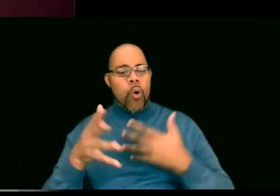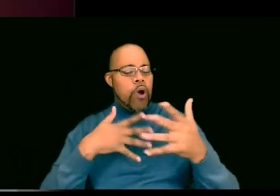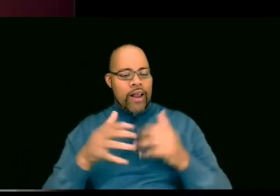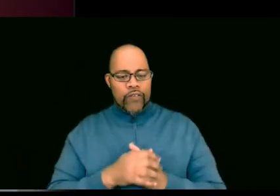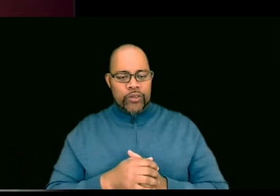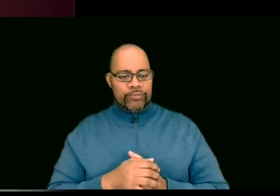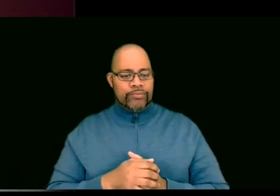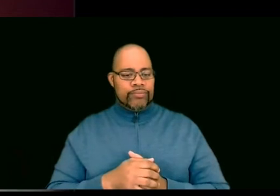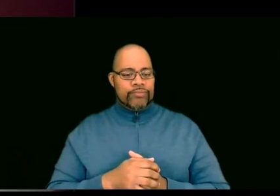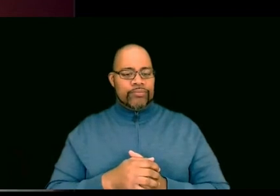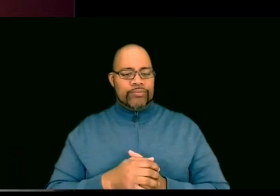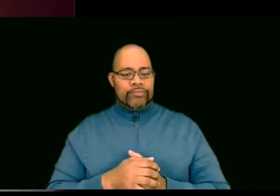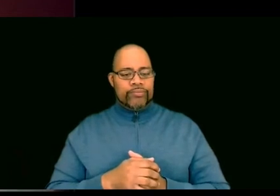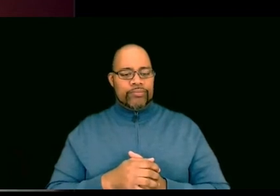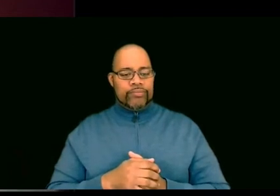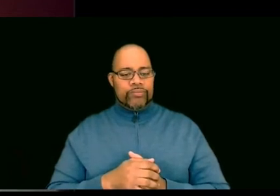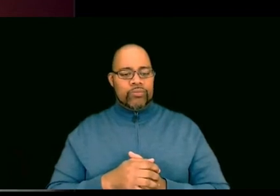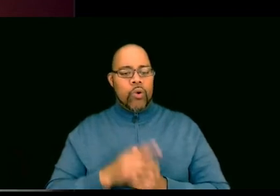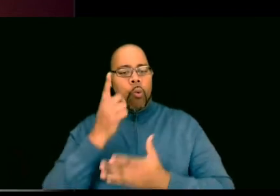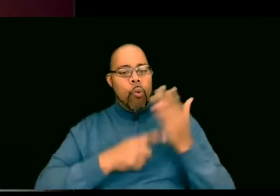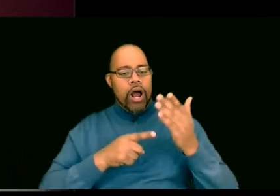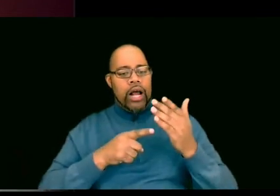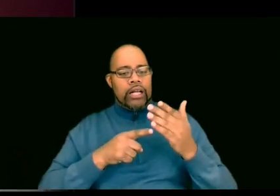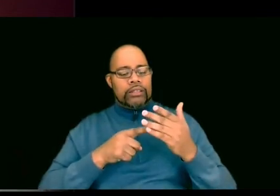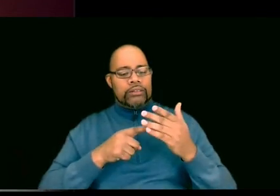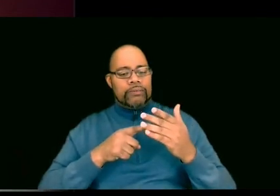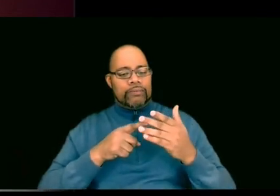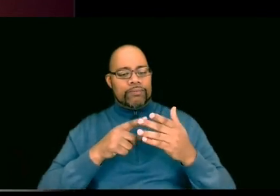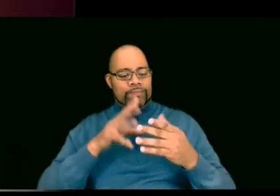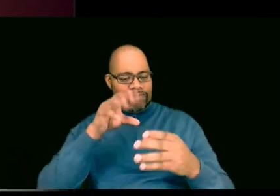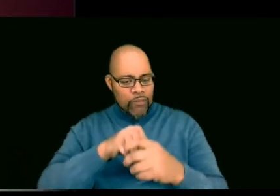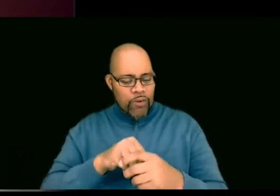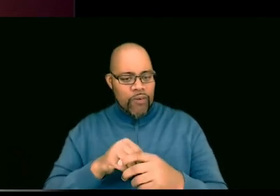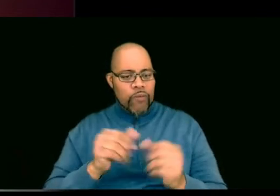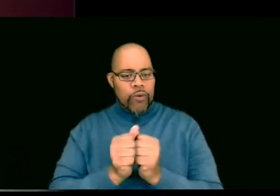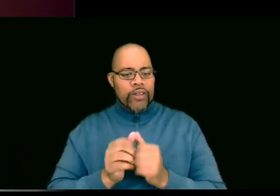or whatever, how what had come in to